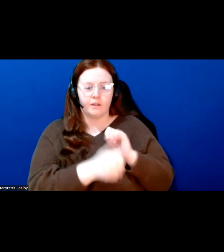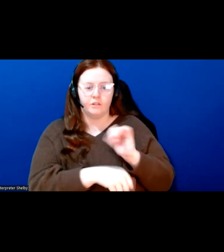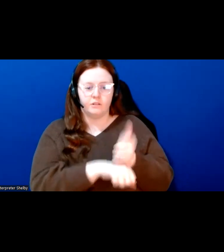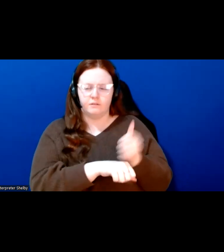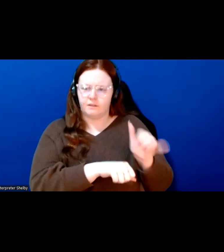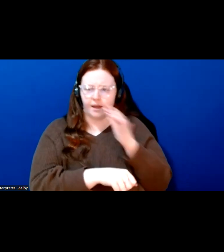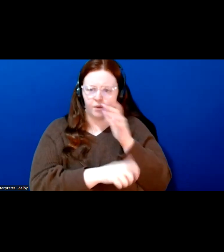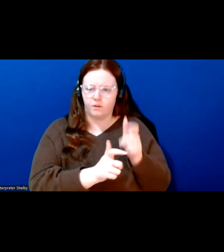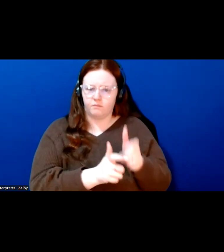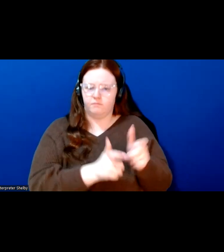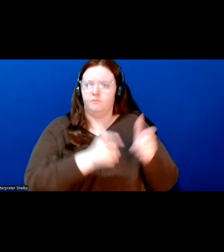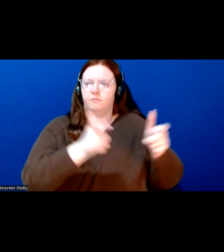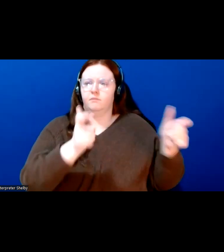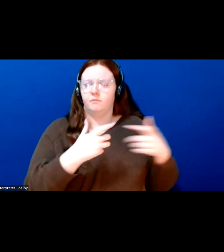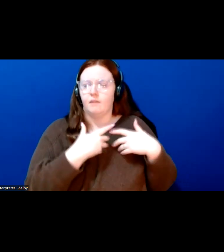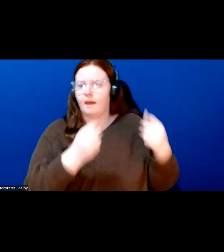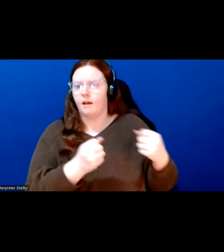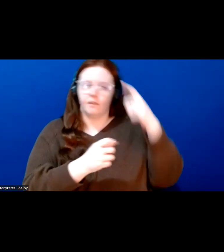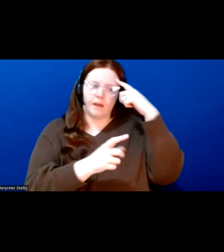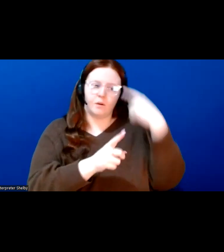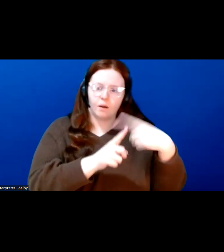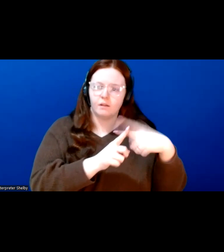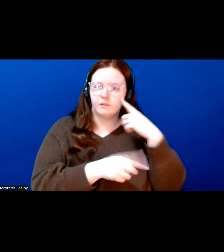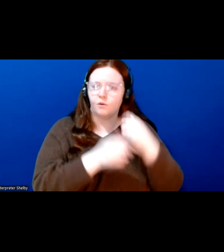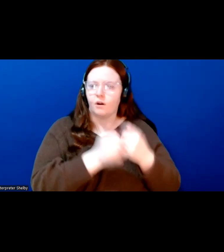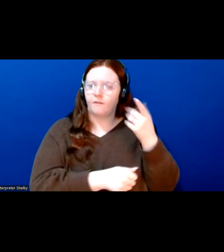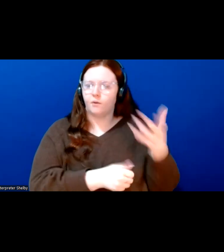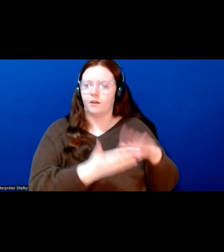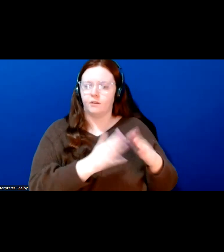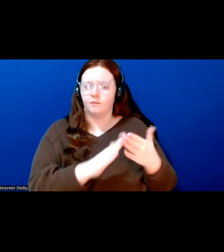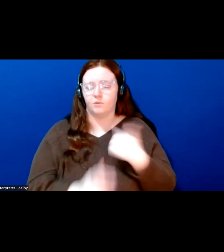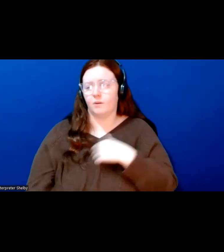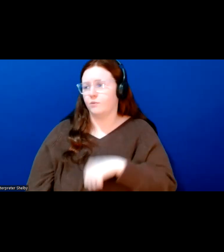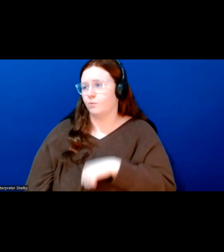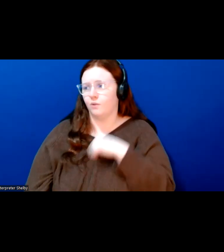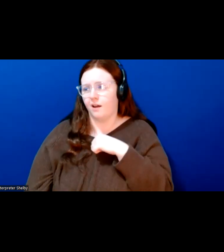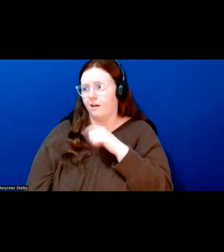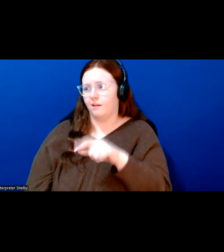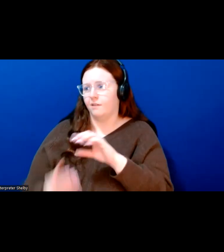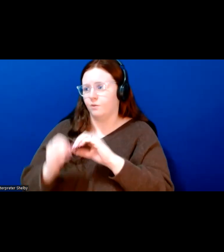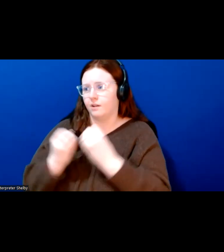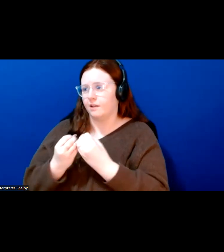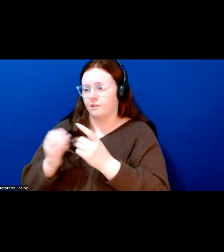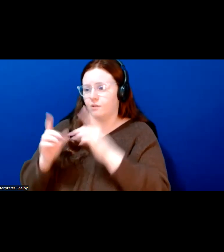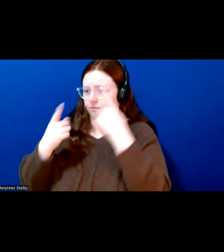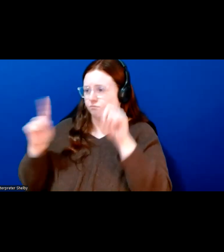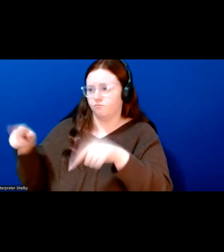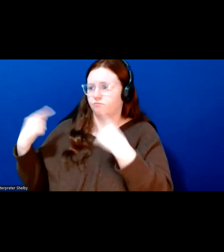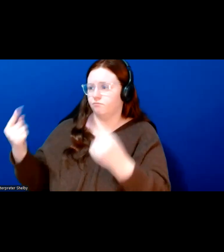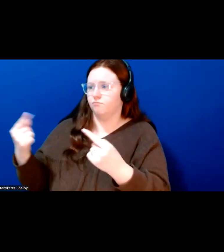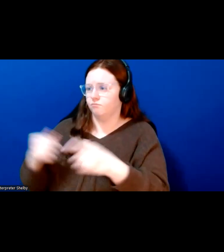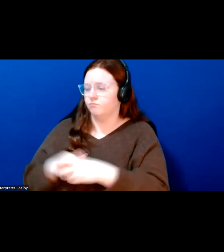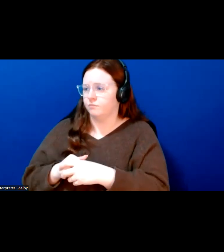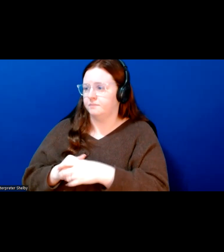increase the health and wellness of everybody in that community. I'm so proud of what the organization has accomplished so far, and